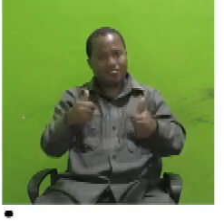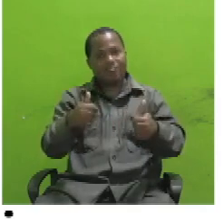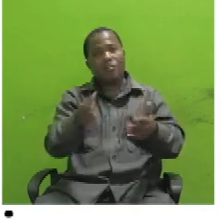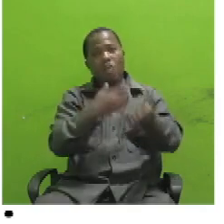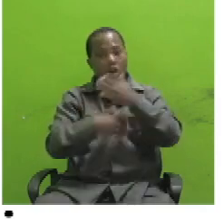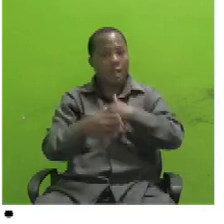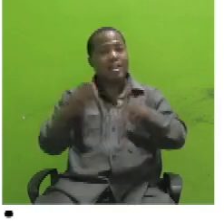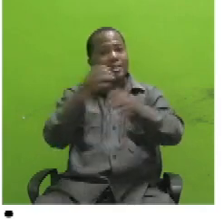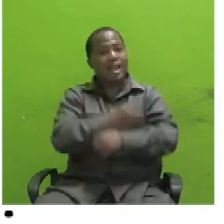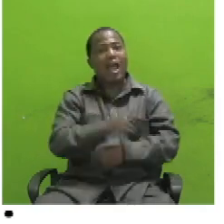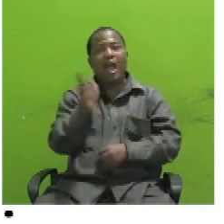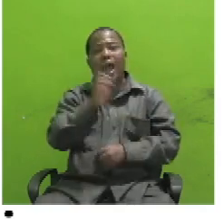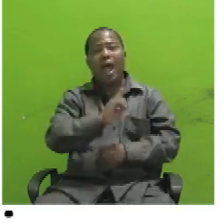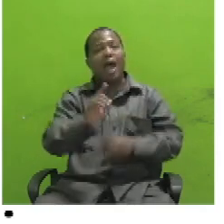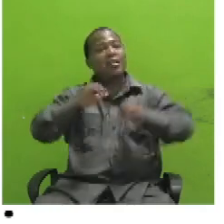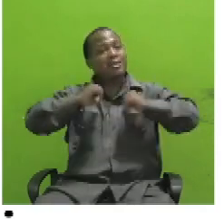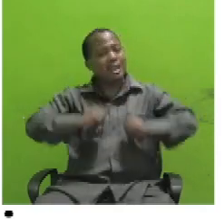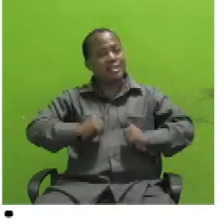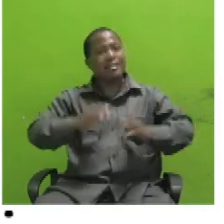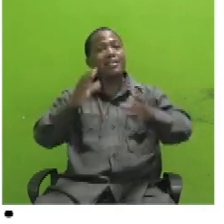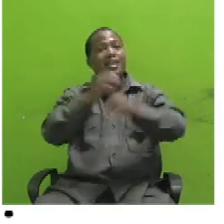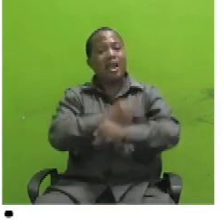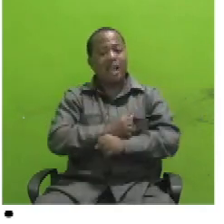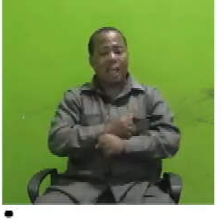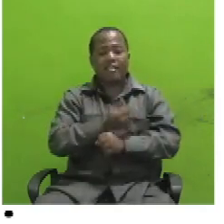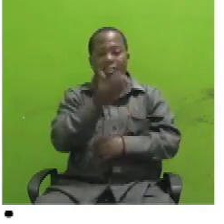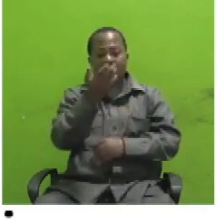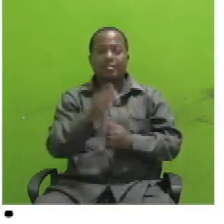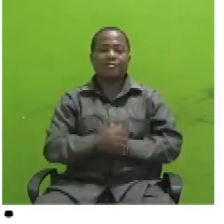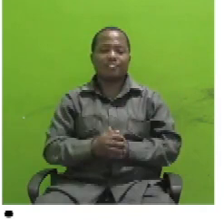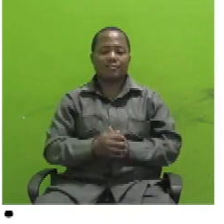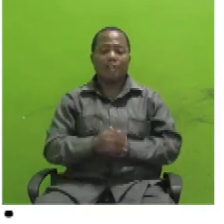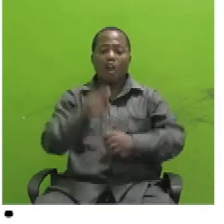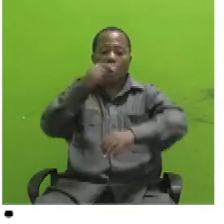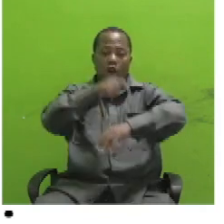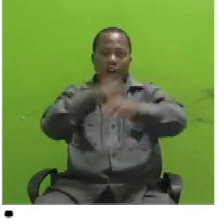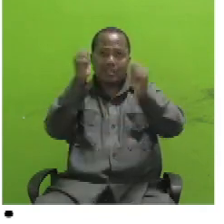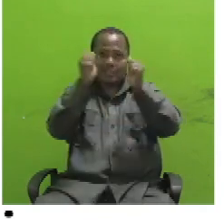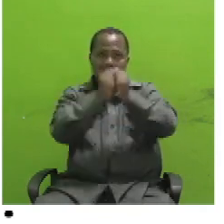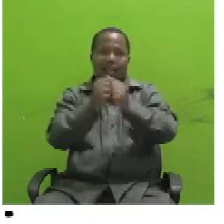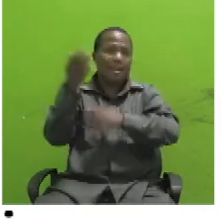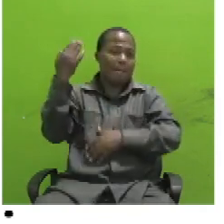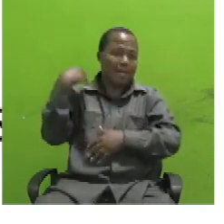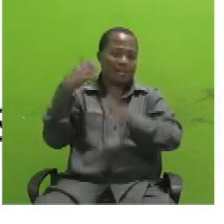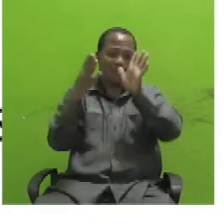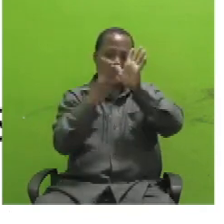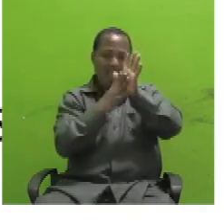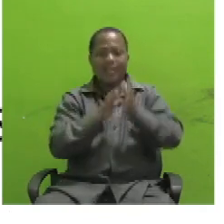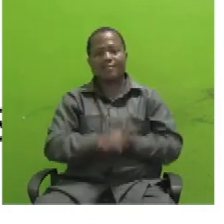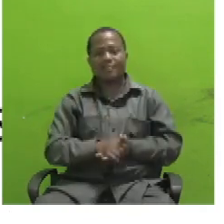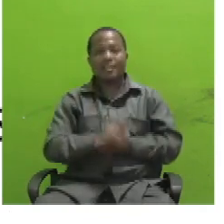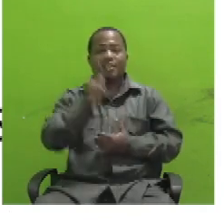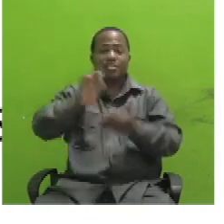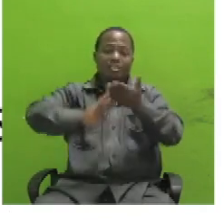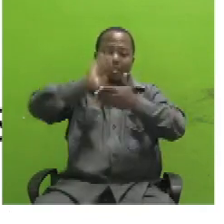gets undressed and gets into bed on 9:10. She